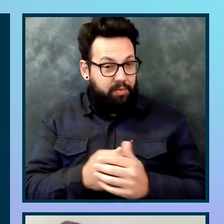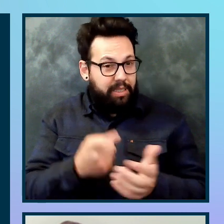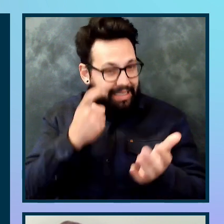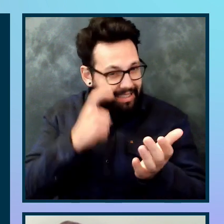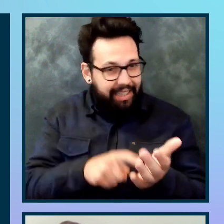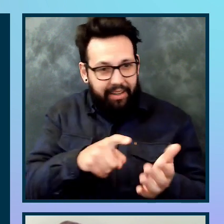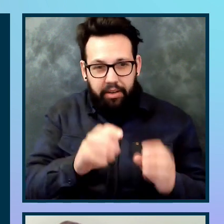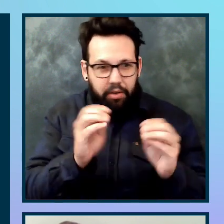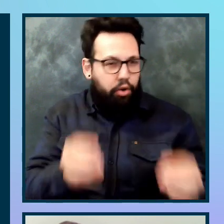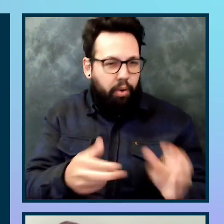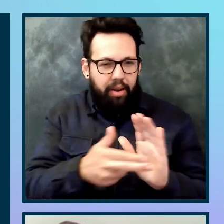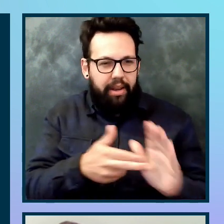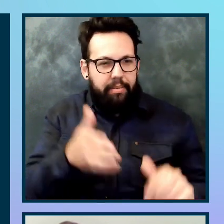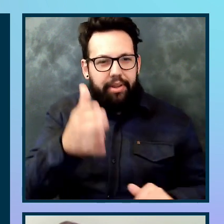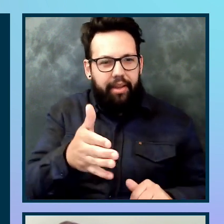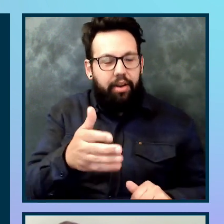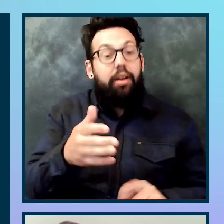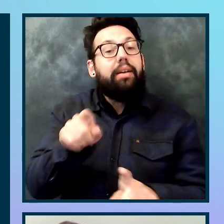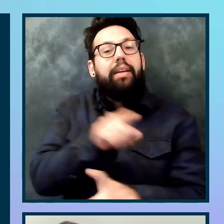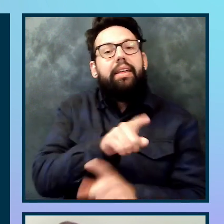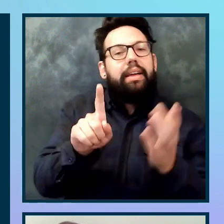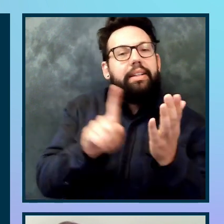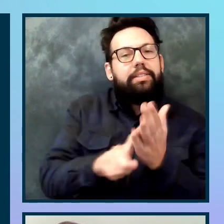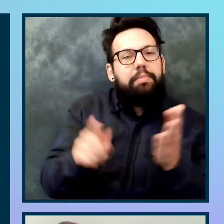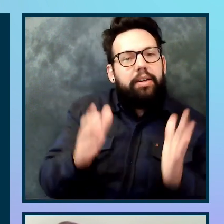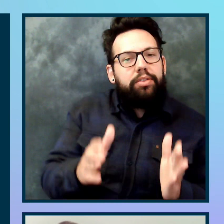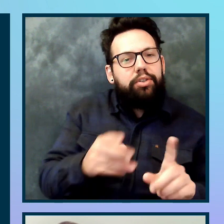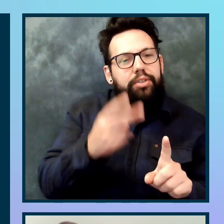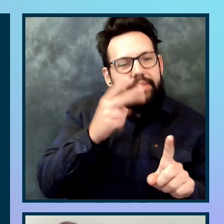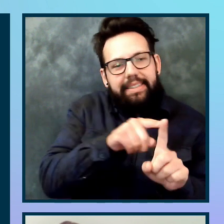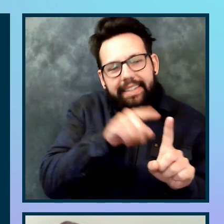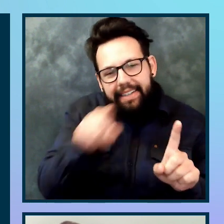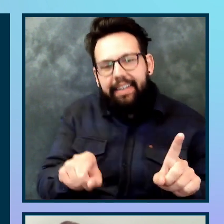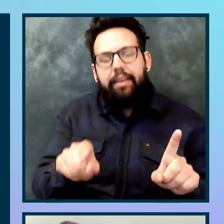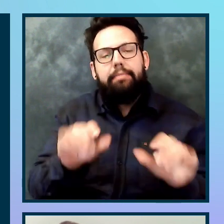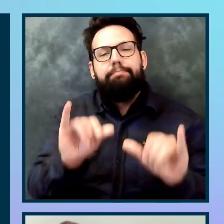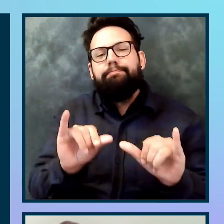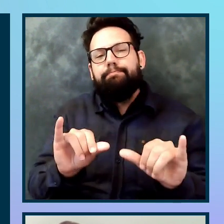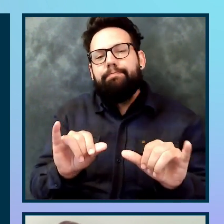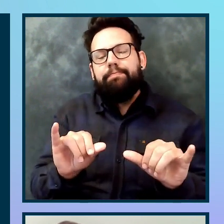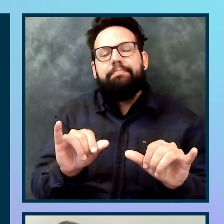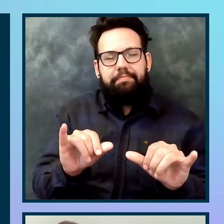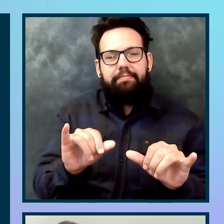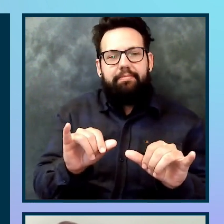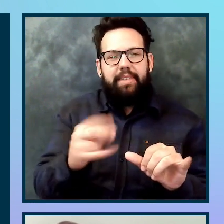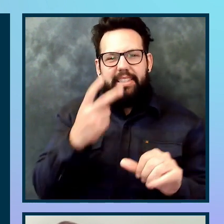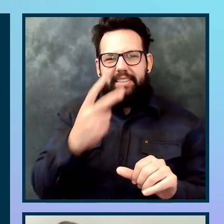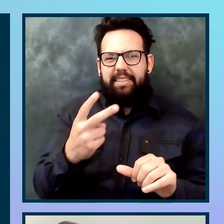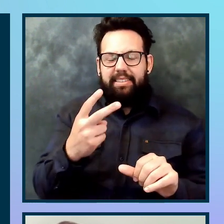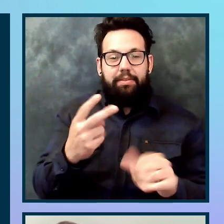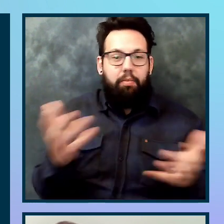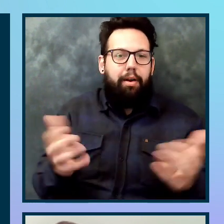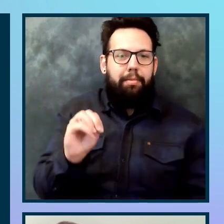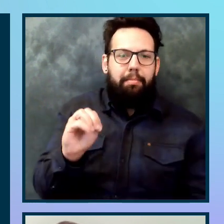If we look at the inspector here, it's pictured on the right-hand side. We can see the accessibility inspector, and it just says modal, and it doesn't give